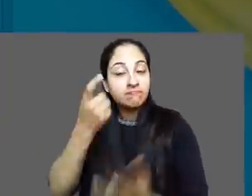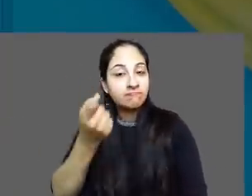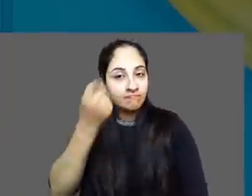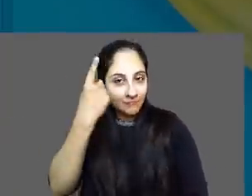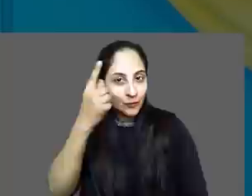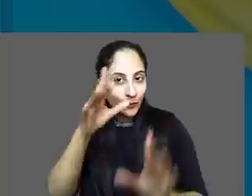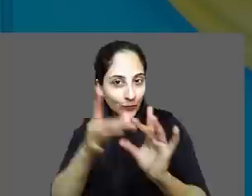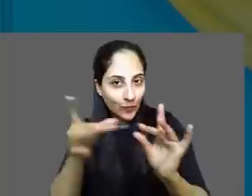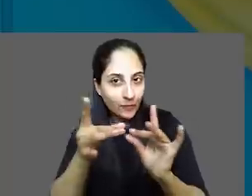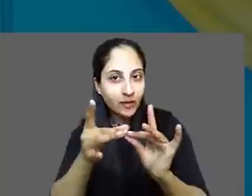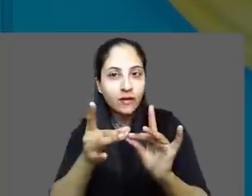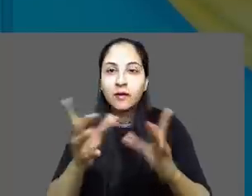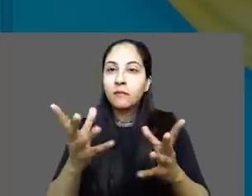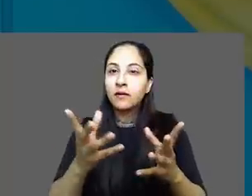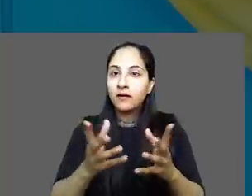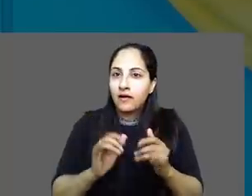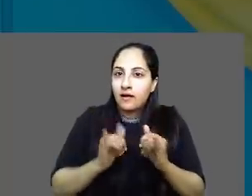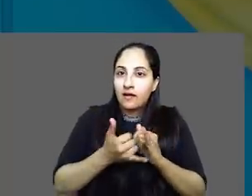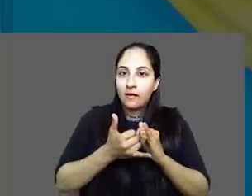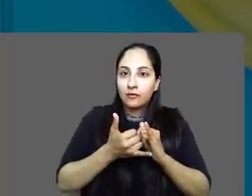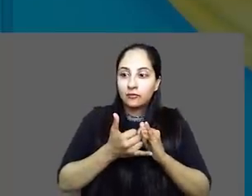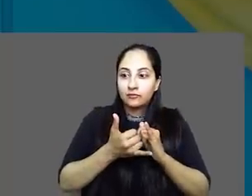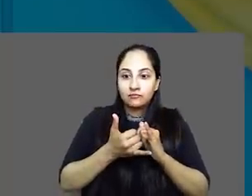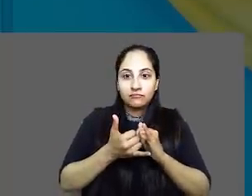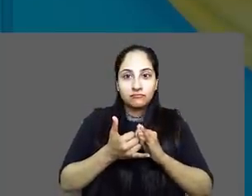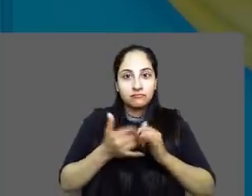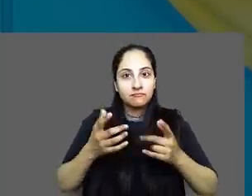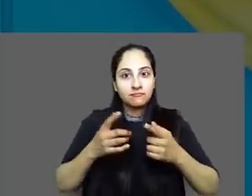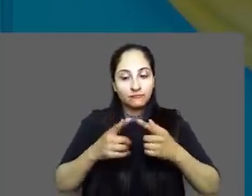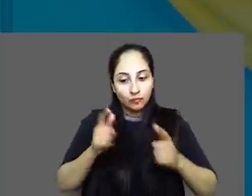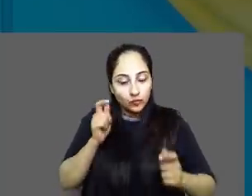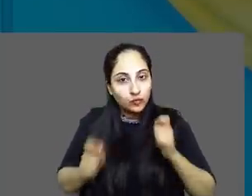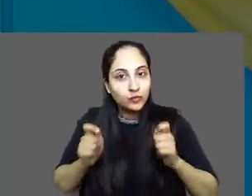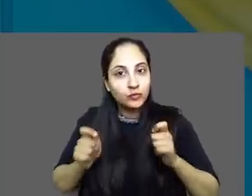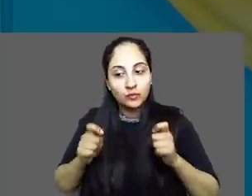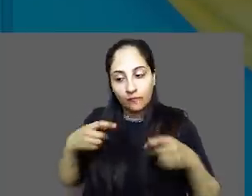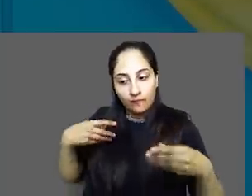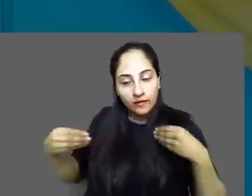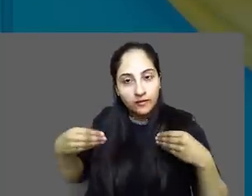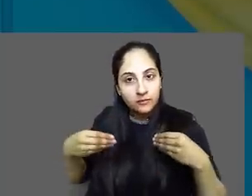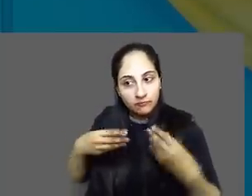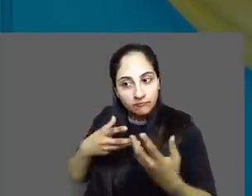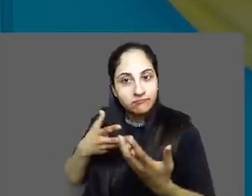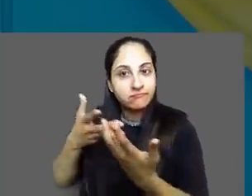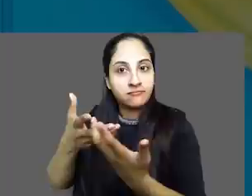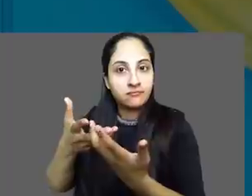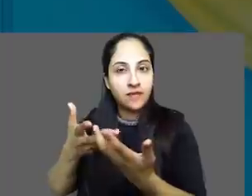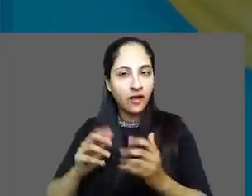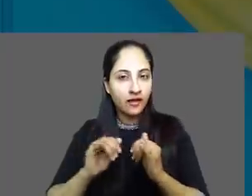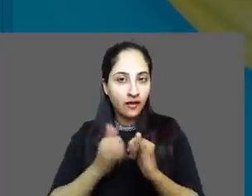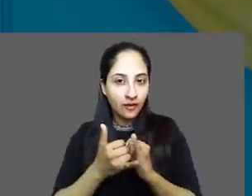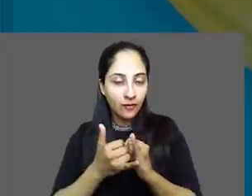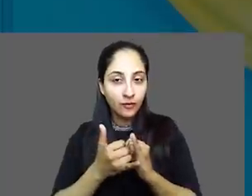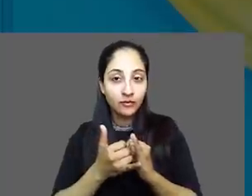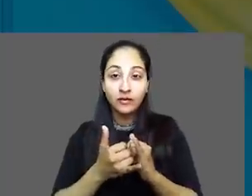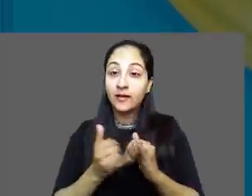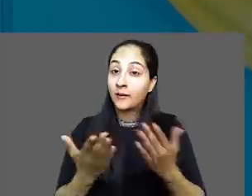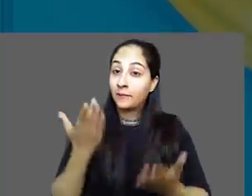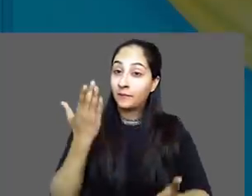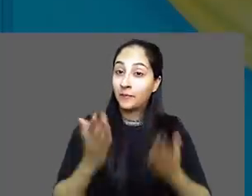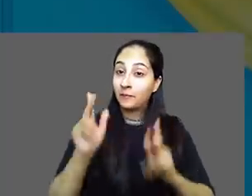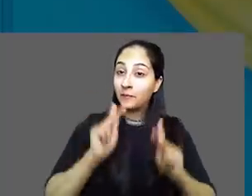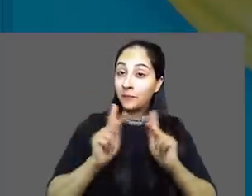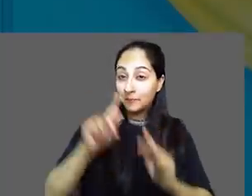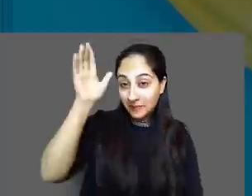to a way that it was, because that's the rut and that's the lane we're used to playing in. Do you have any advice for the Jamaat as to, you know, yes, we know what the